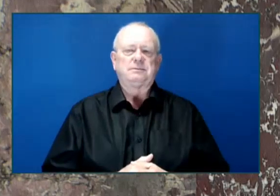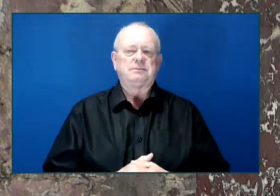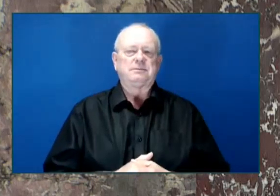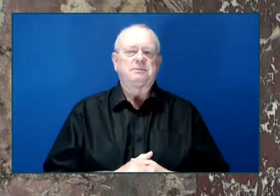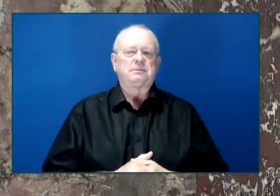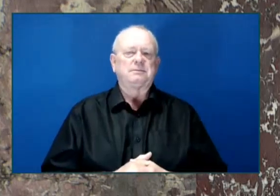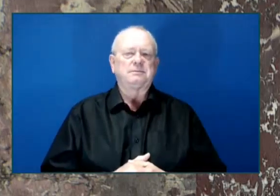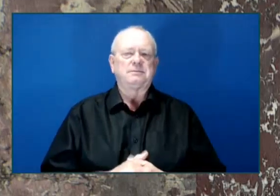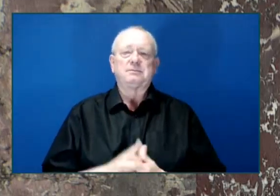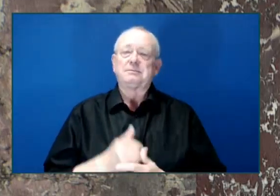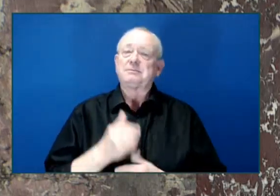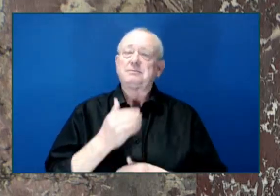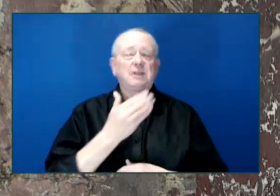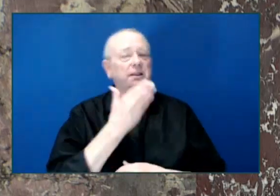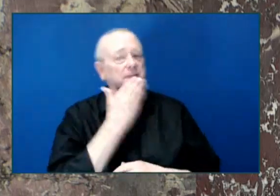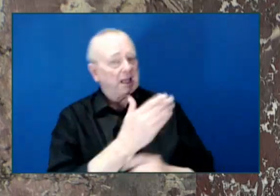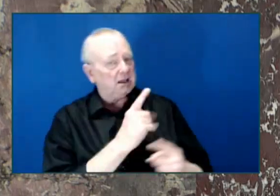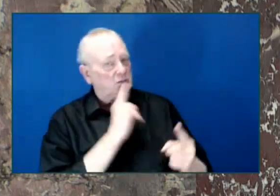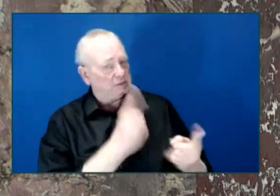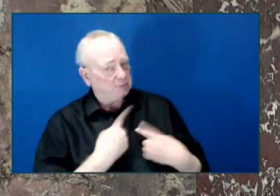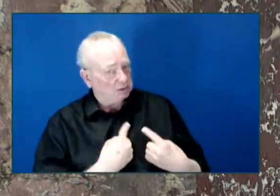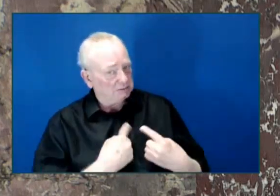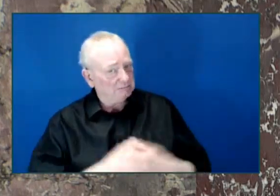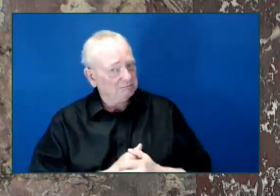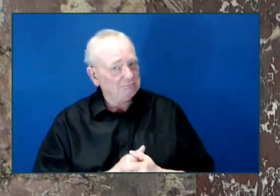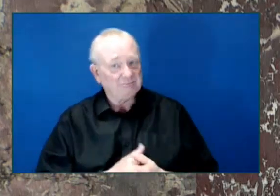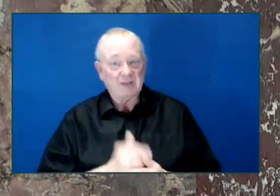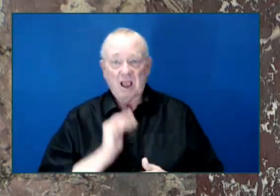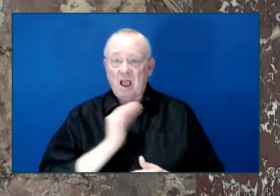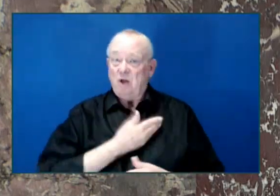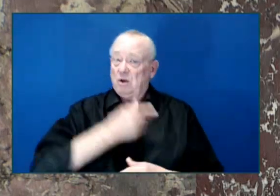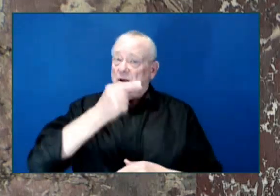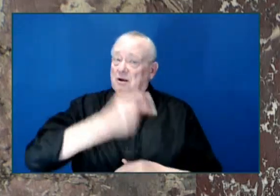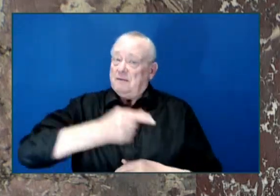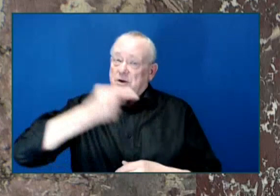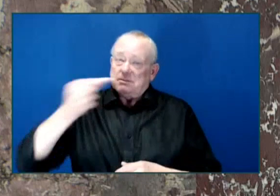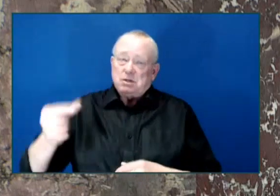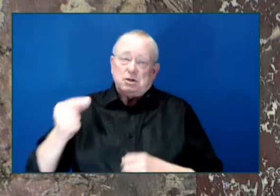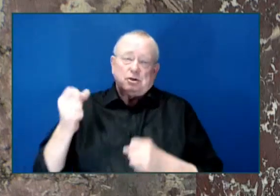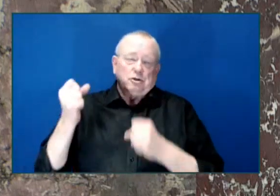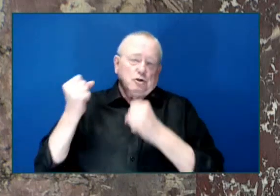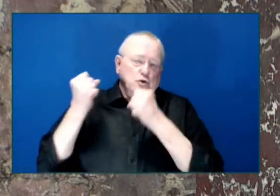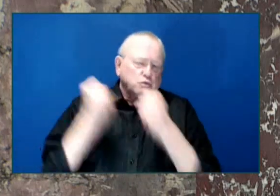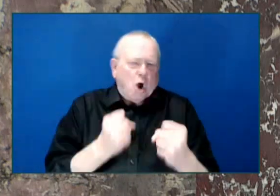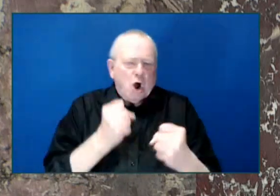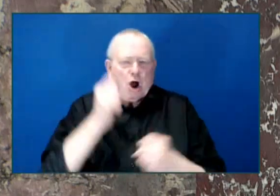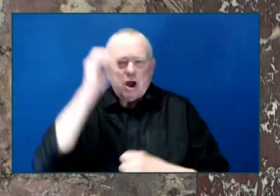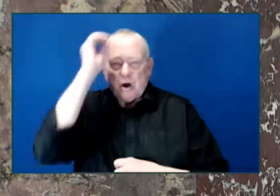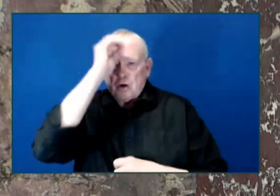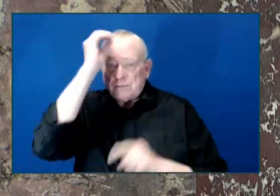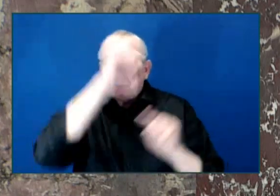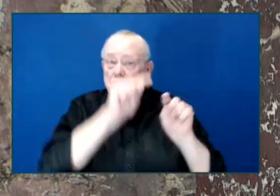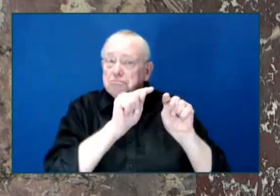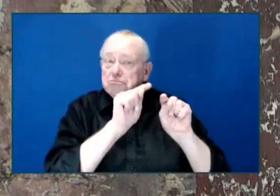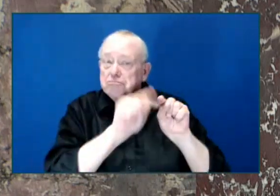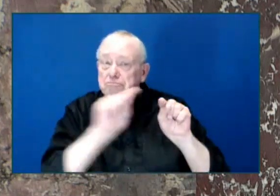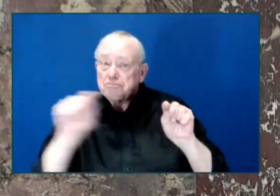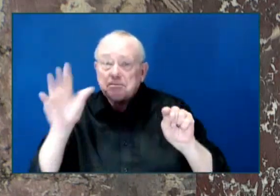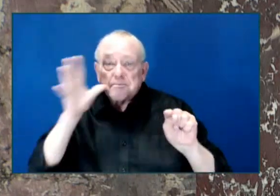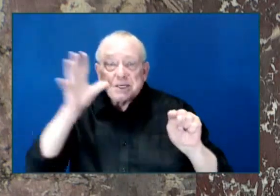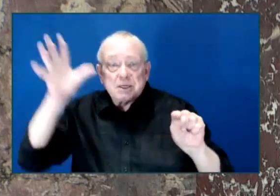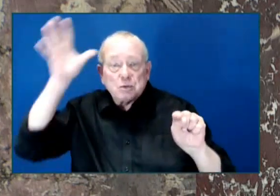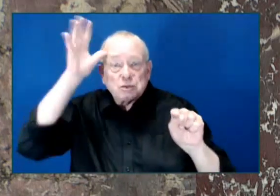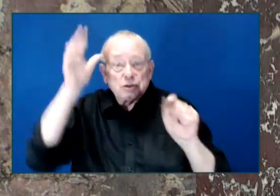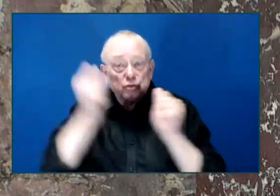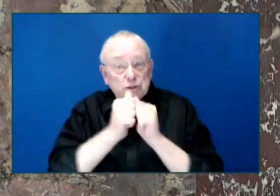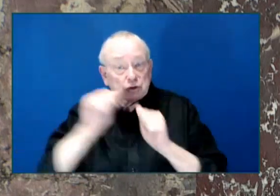parent that has a kid that has special needs to be supported in the services that are responsive to